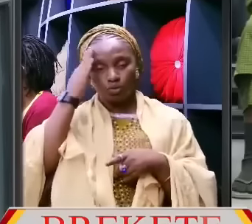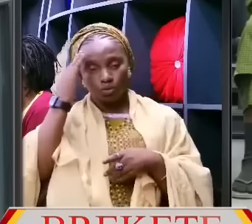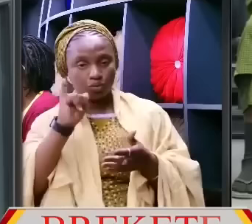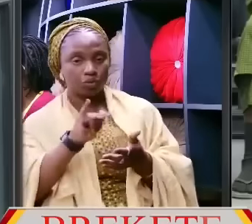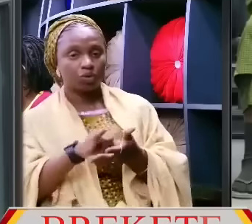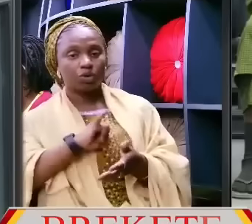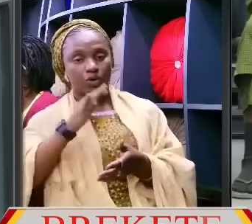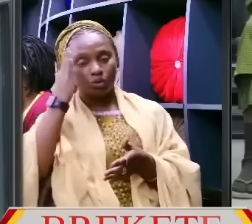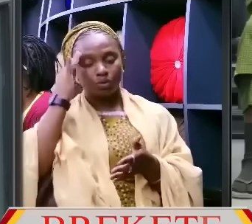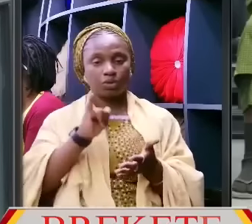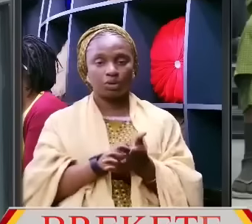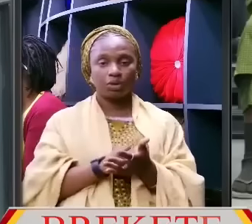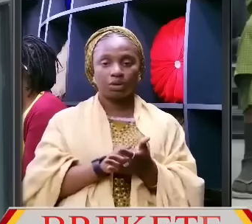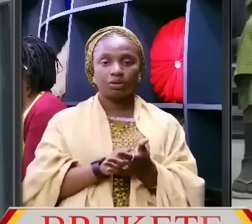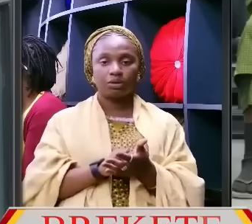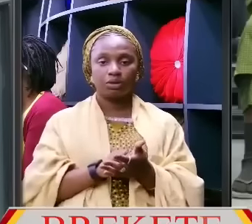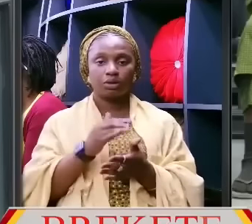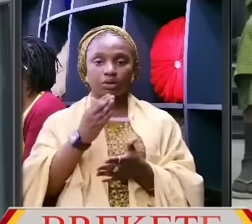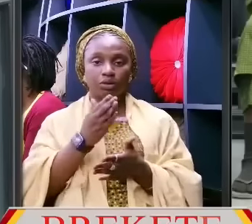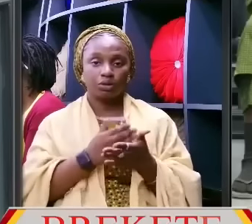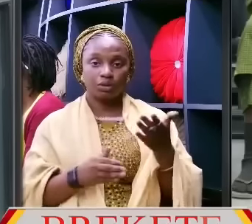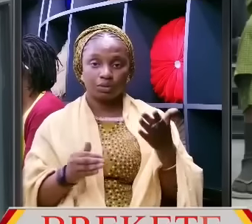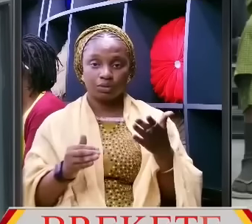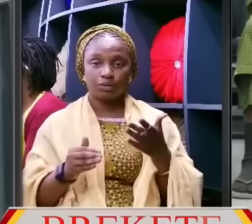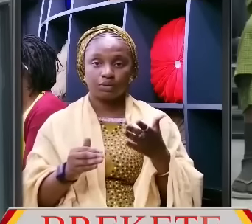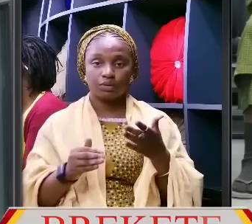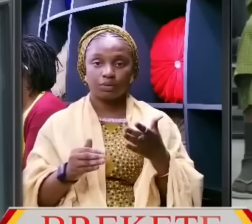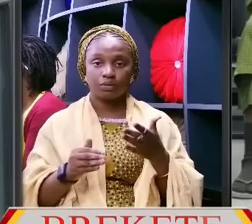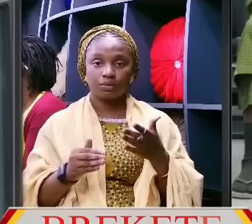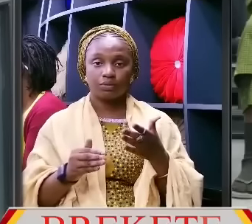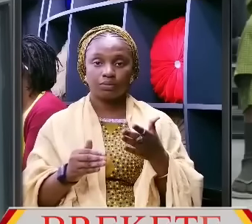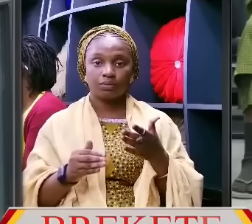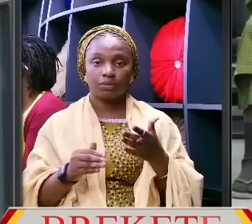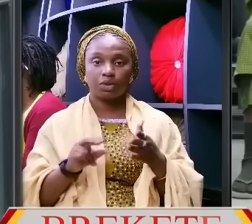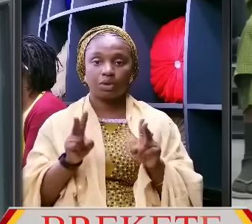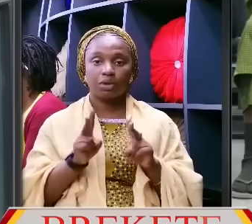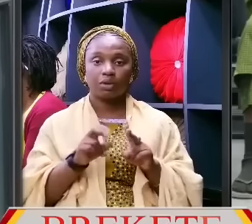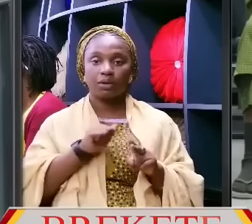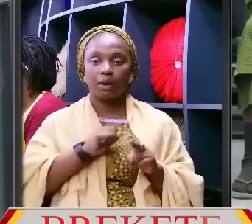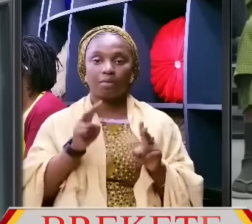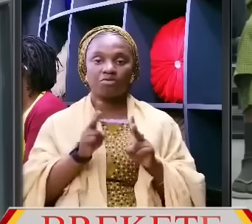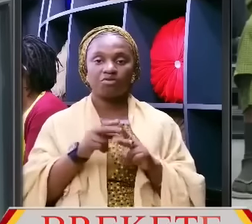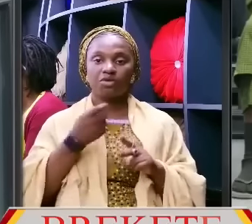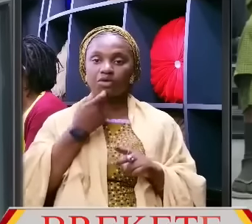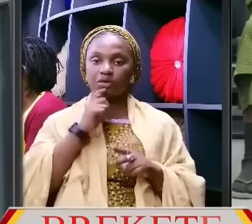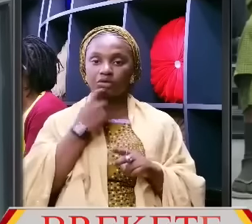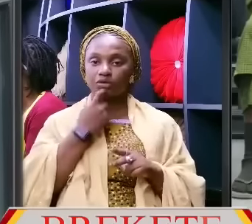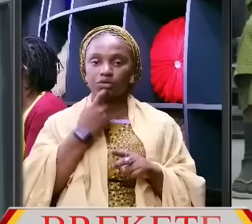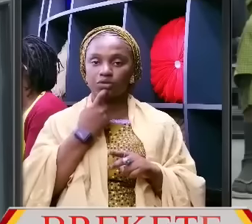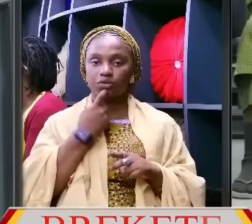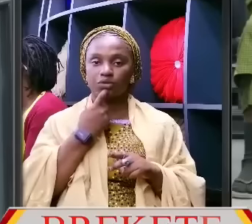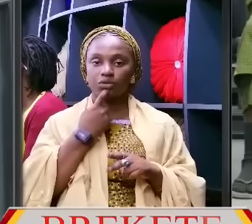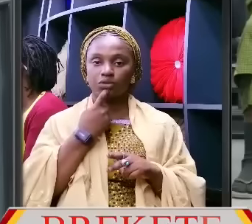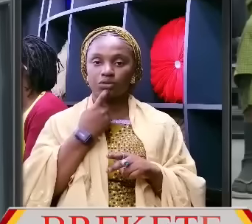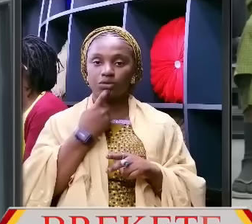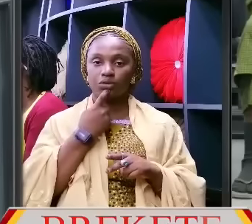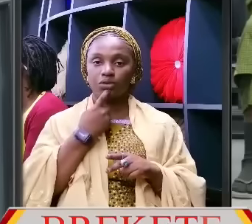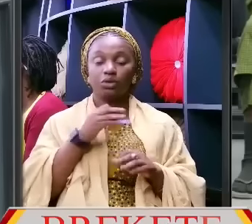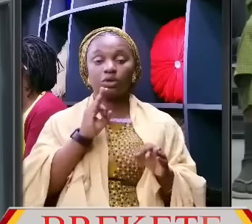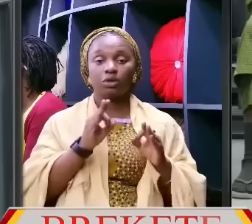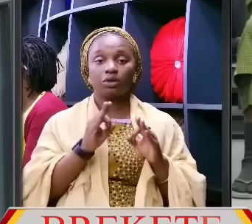I know say some of these proverbs sound like comedy, but it's not. This is I'm very serious. Worryman talk say, if family members fight, kill